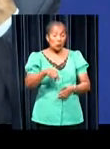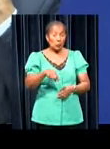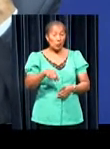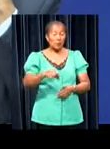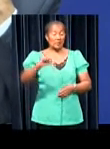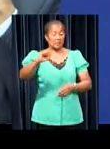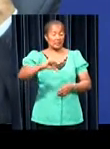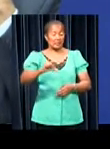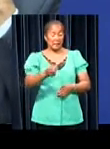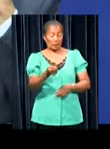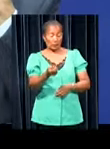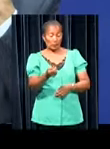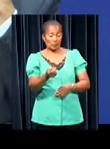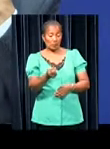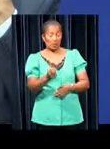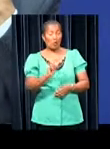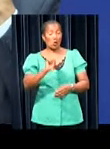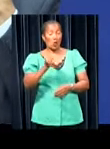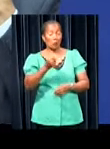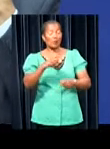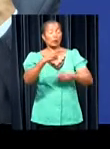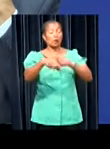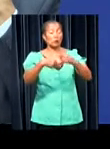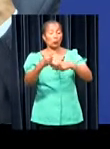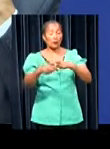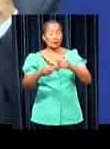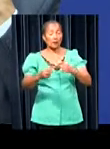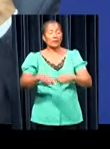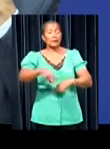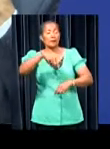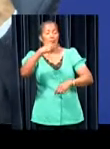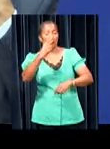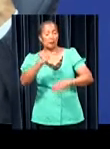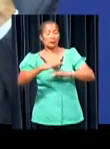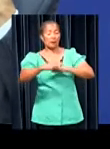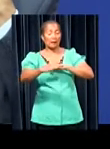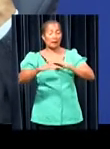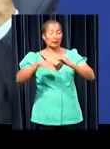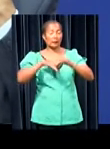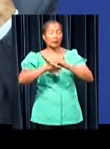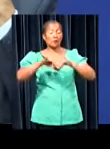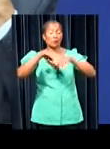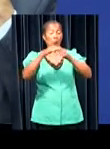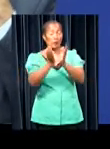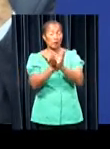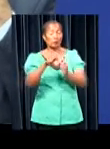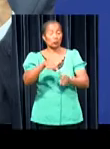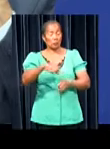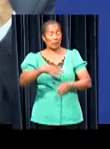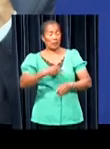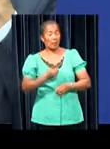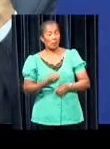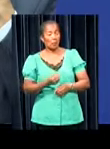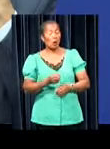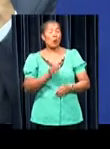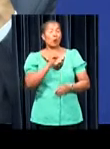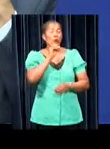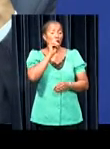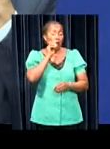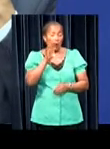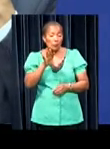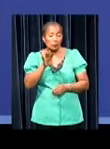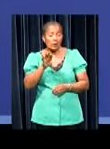financial position, is confronted by the developments that most countries in the world are